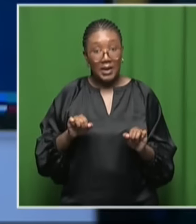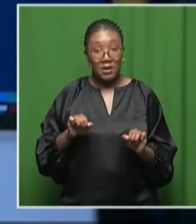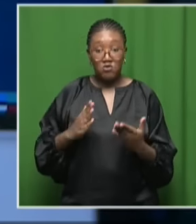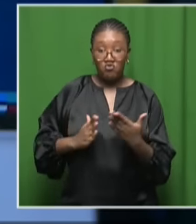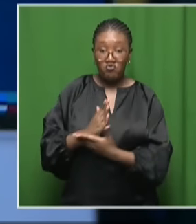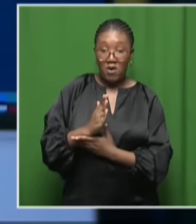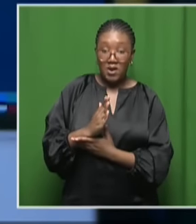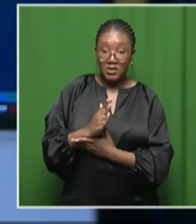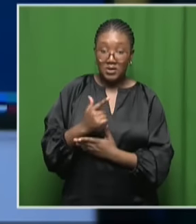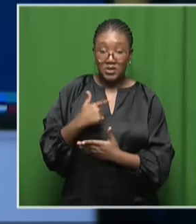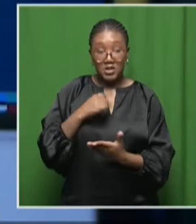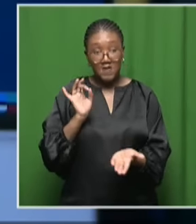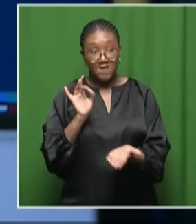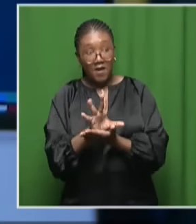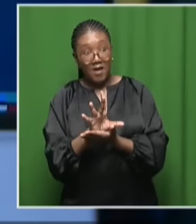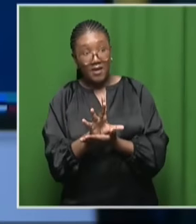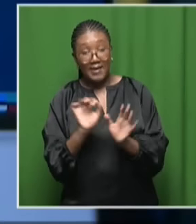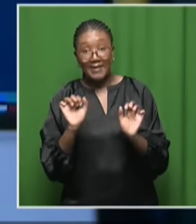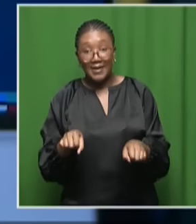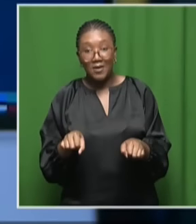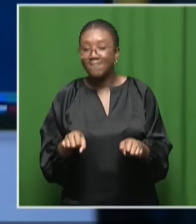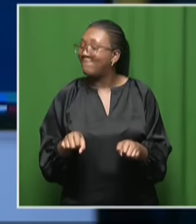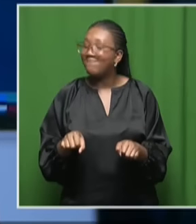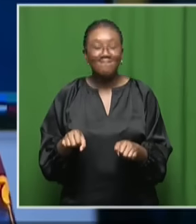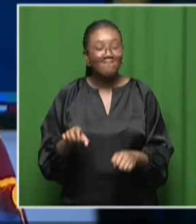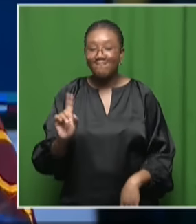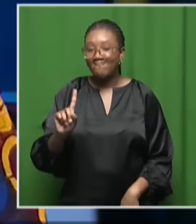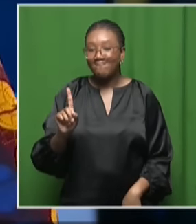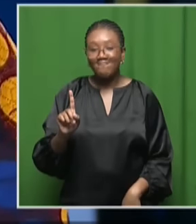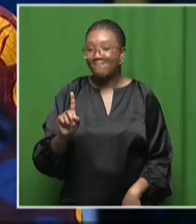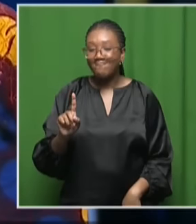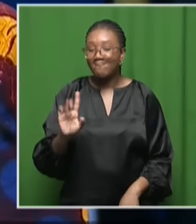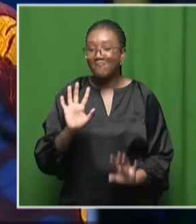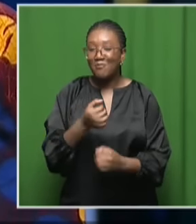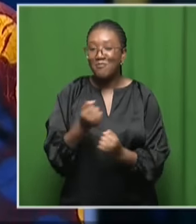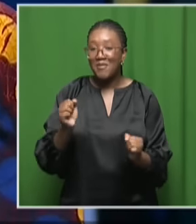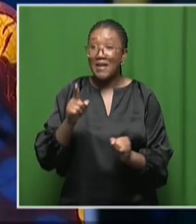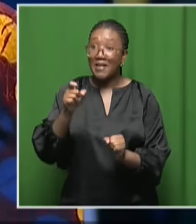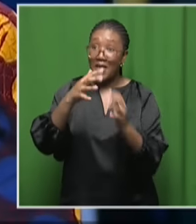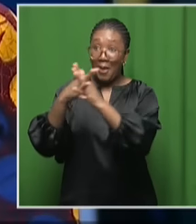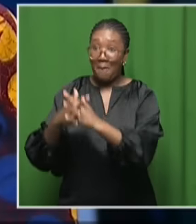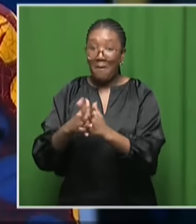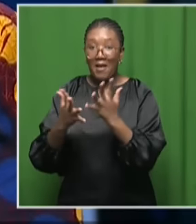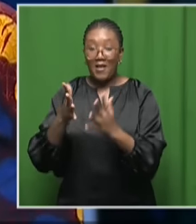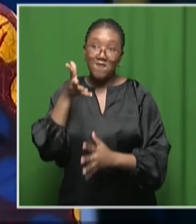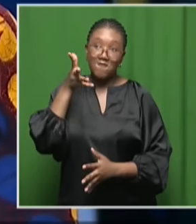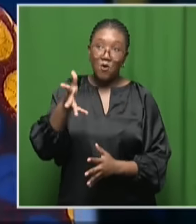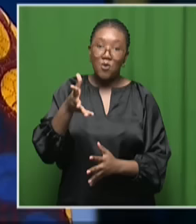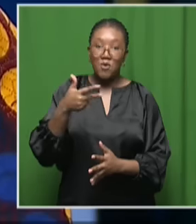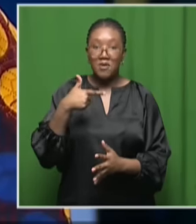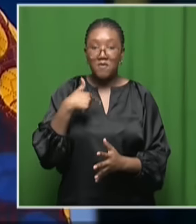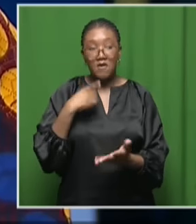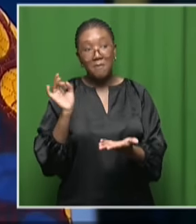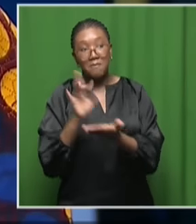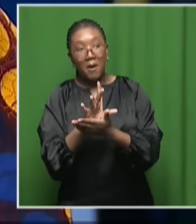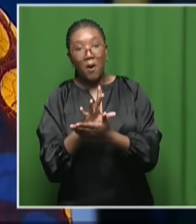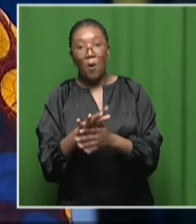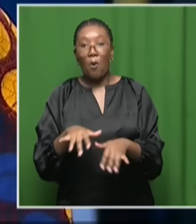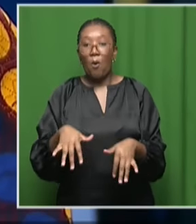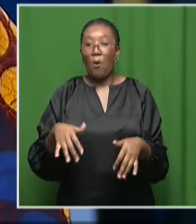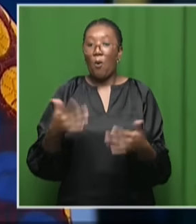right to kick out a member of the G20. Certainly, the US may try to do that by revoking